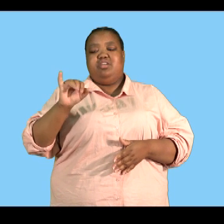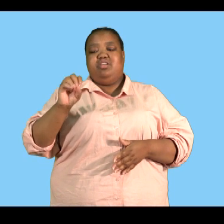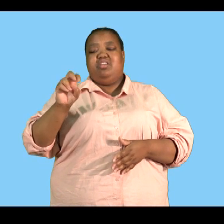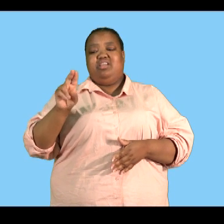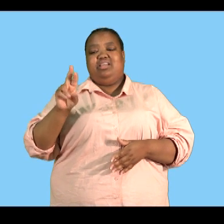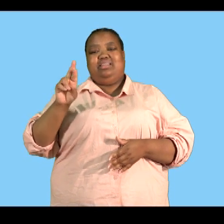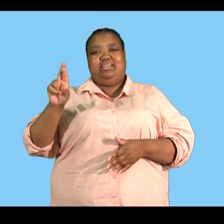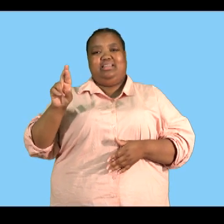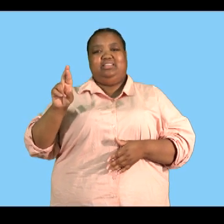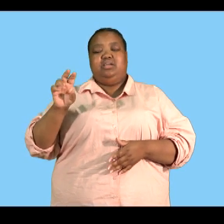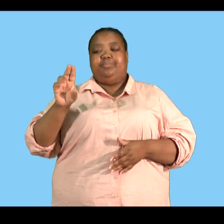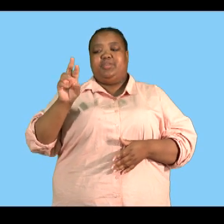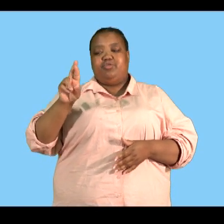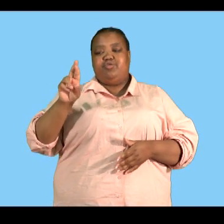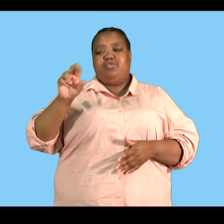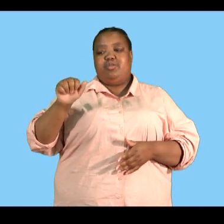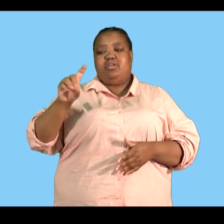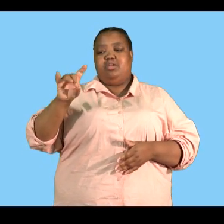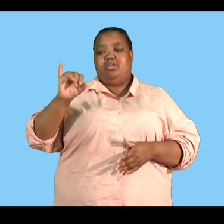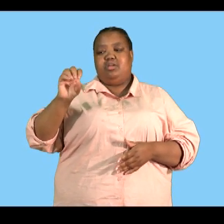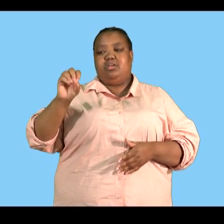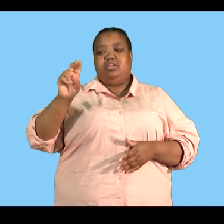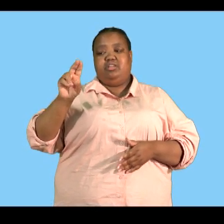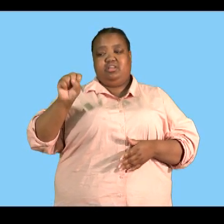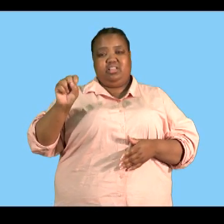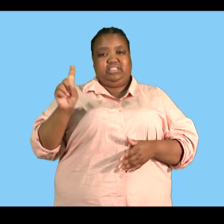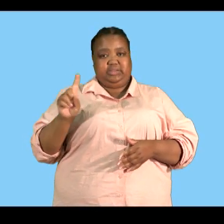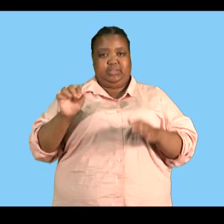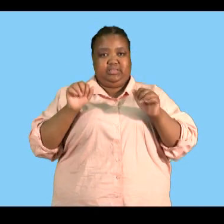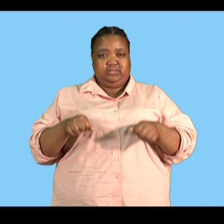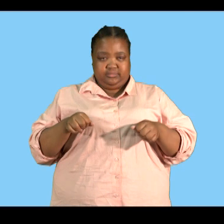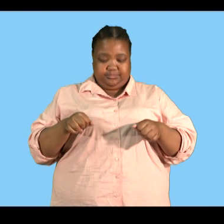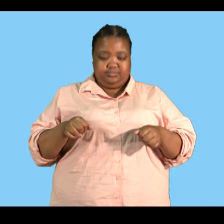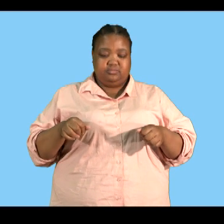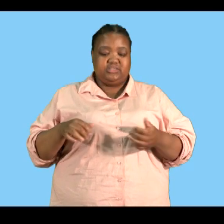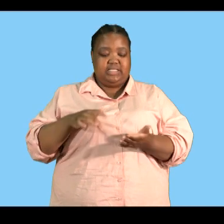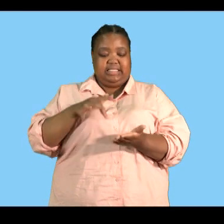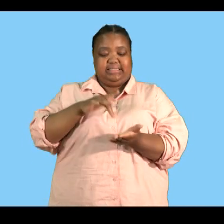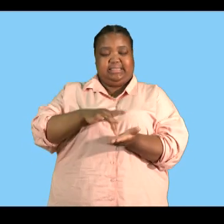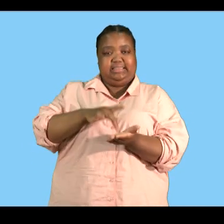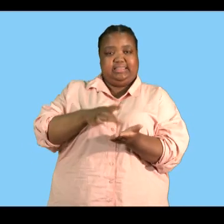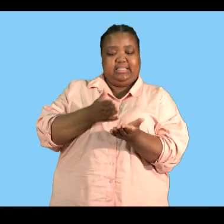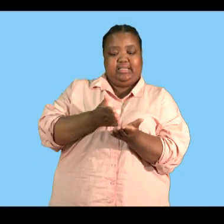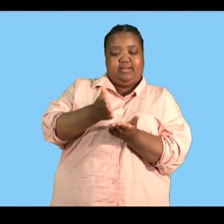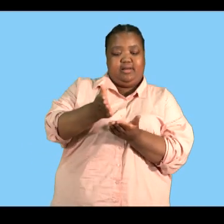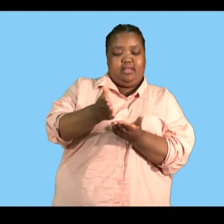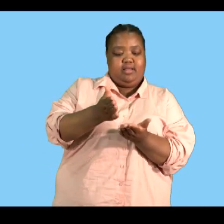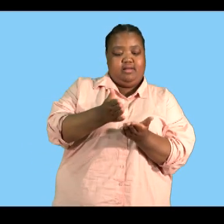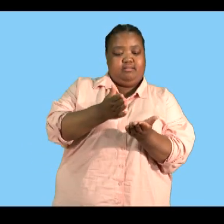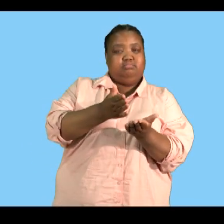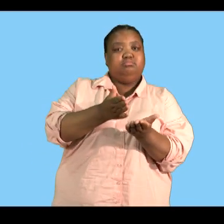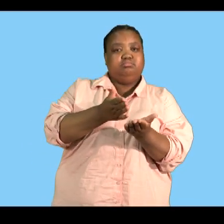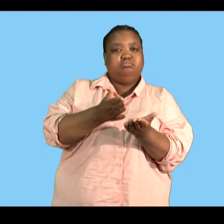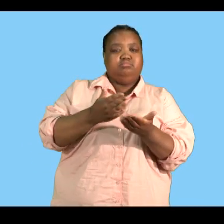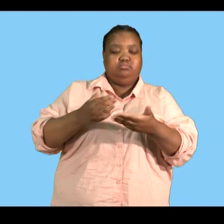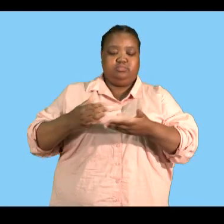to calculate the radius. So remember, a radius is the line from the center to the circumference of a circle, and the